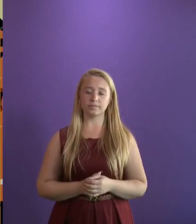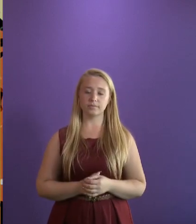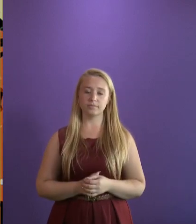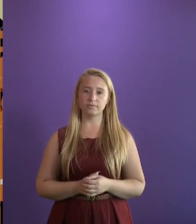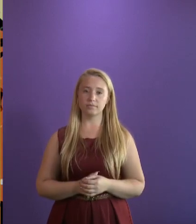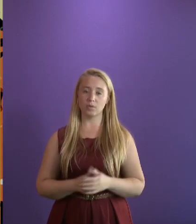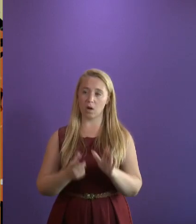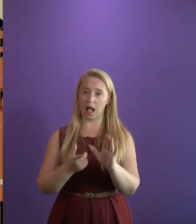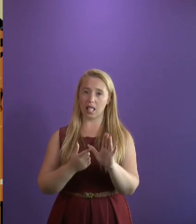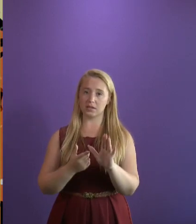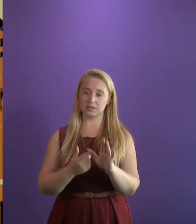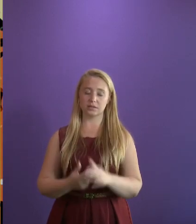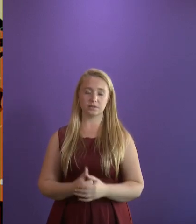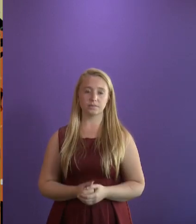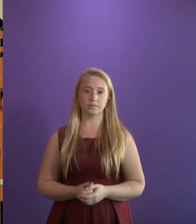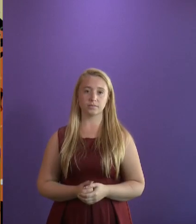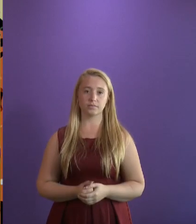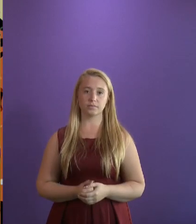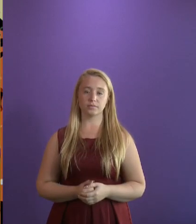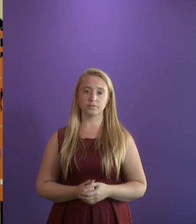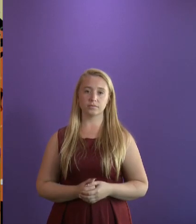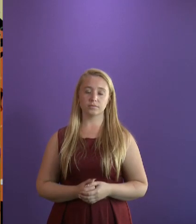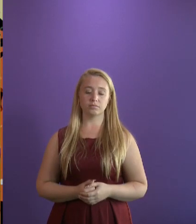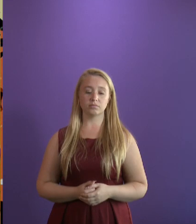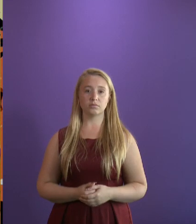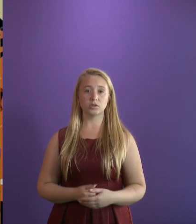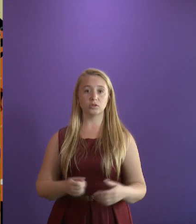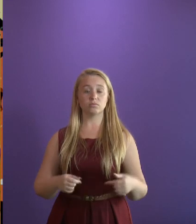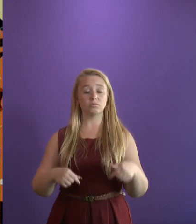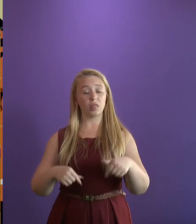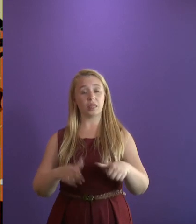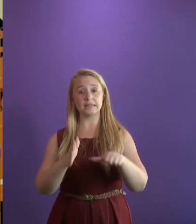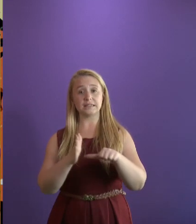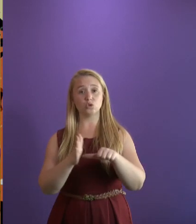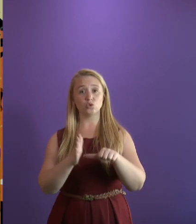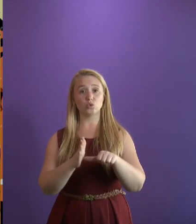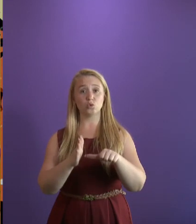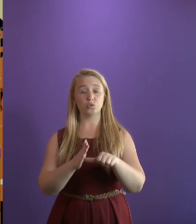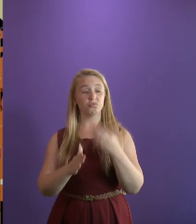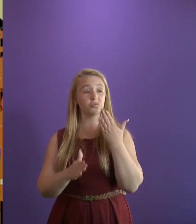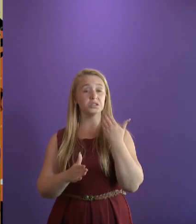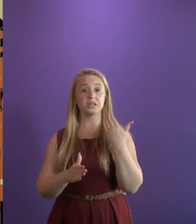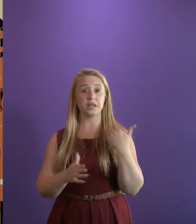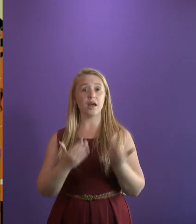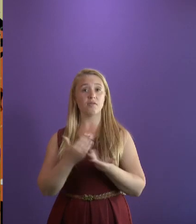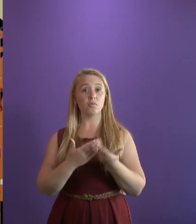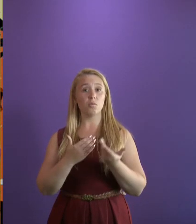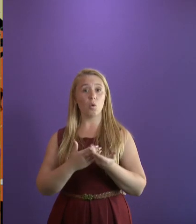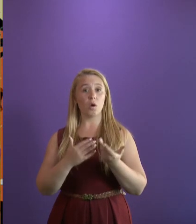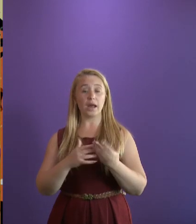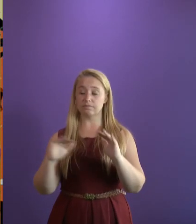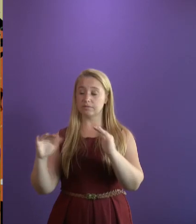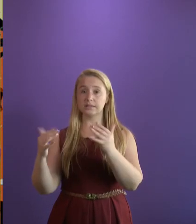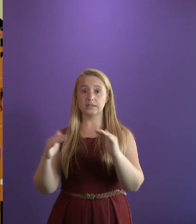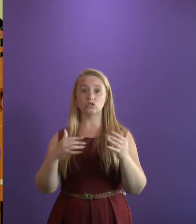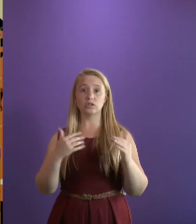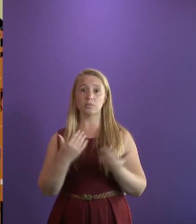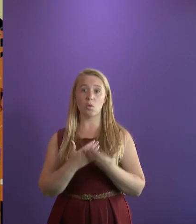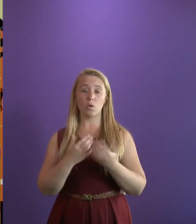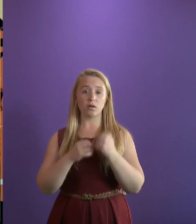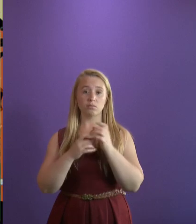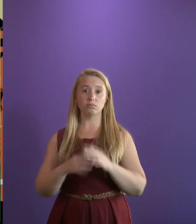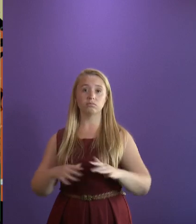think this issue has had more attention in recent times. You know, the TIE campaign for inclusive education in schools, I think, is